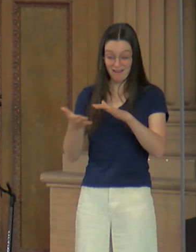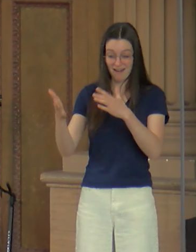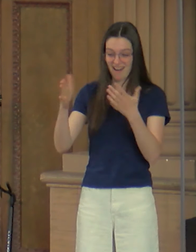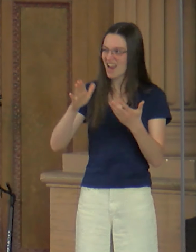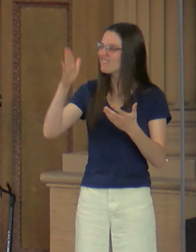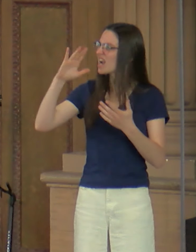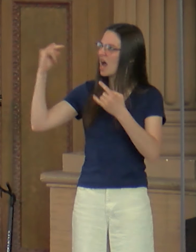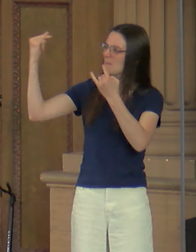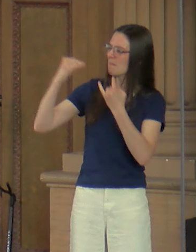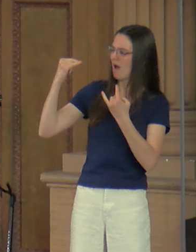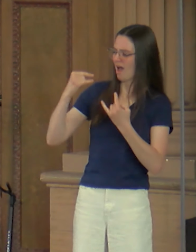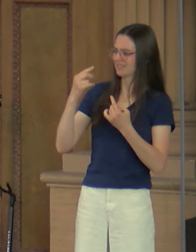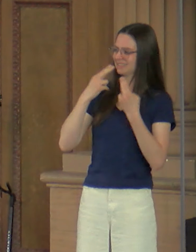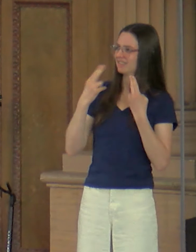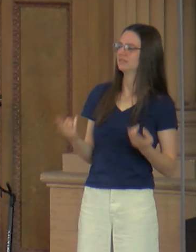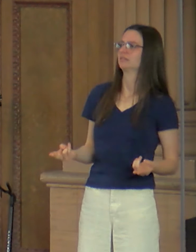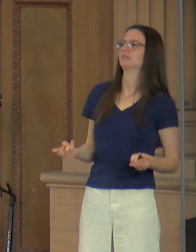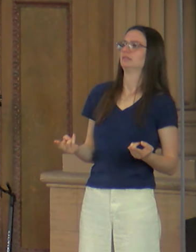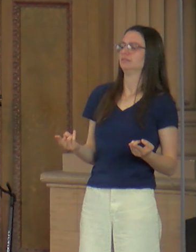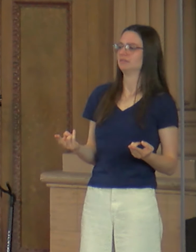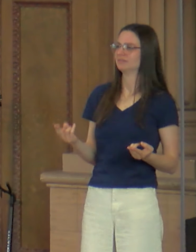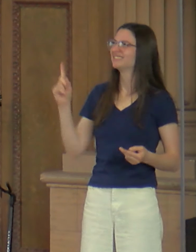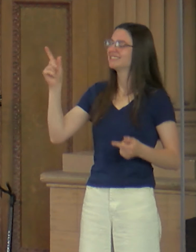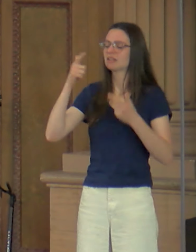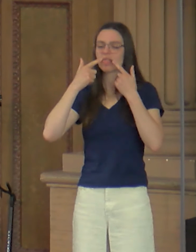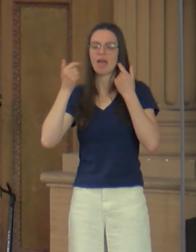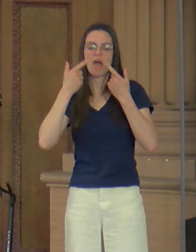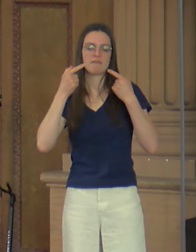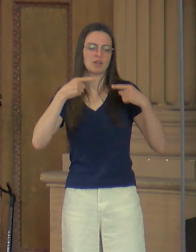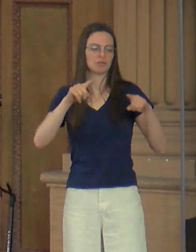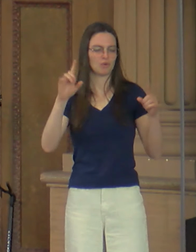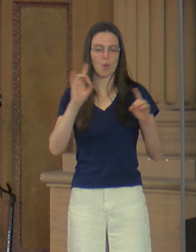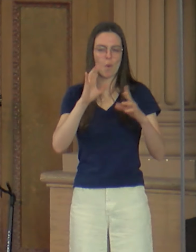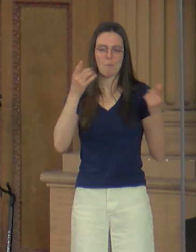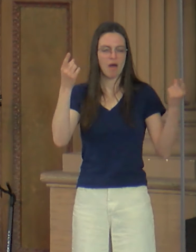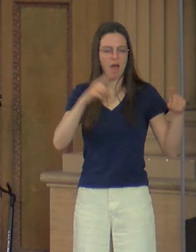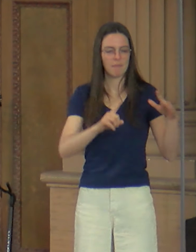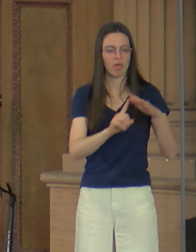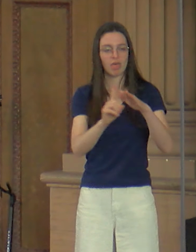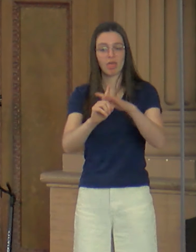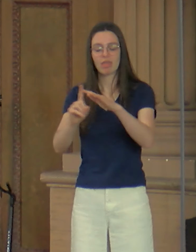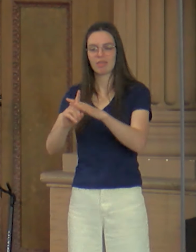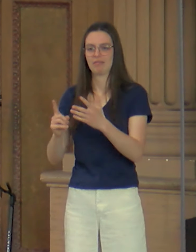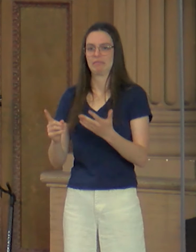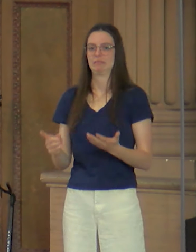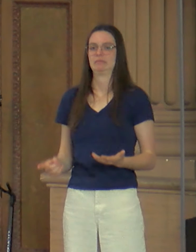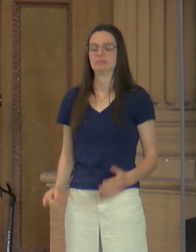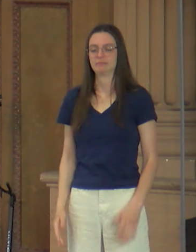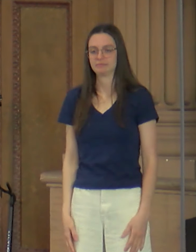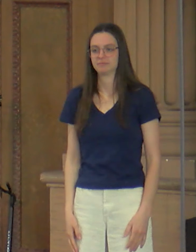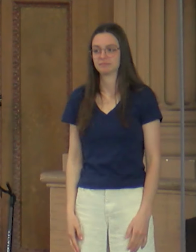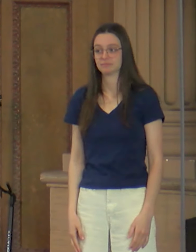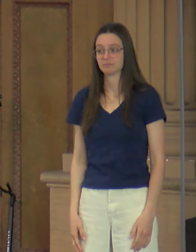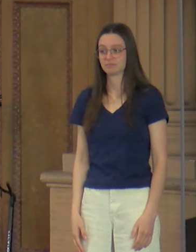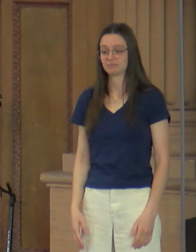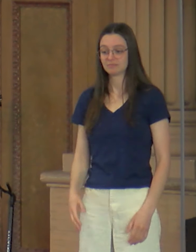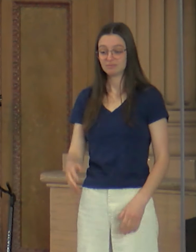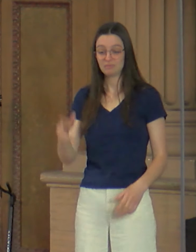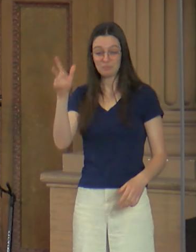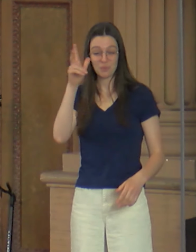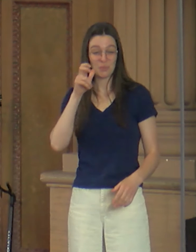innocent. He says, they're just laughing when these horrible things come into my life. The earth is given into the hands of the wicked.